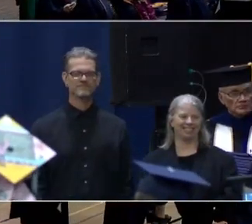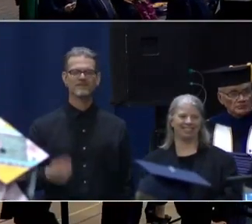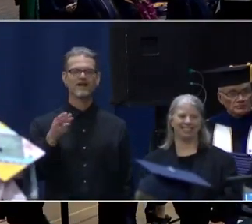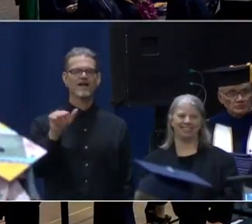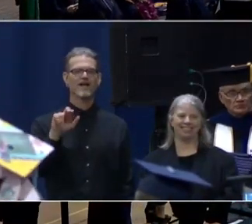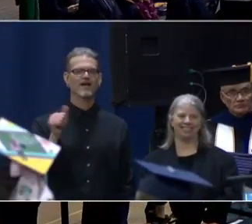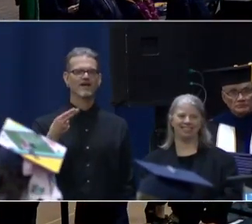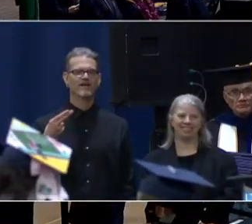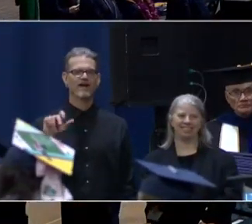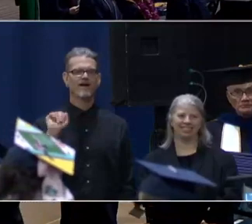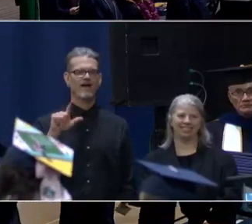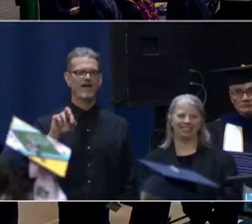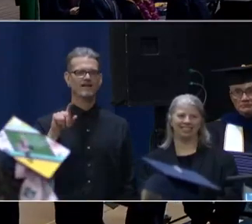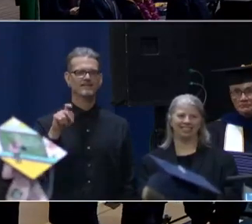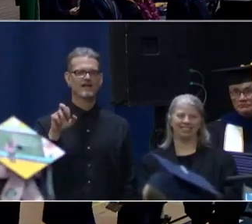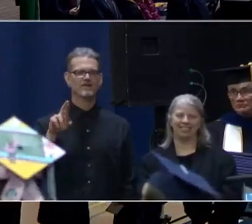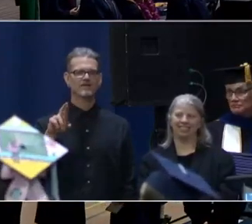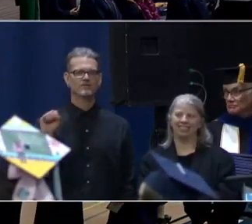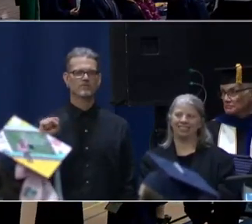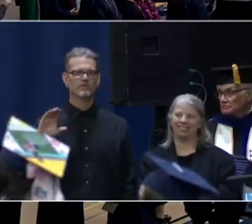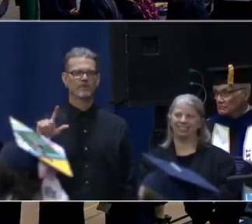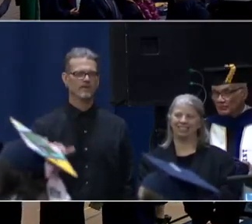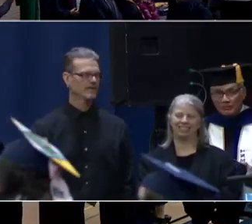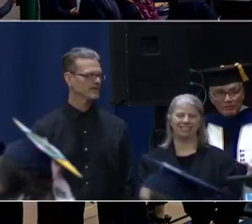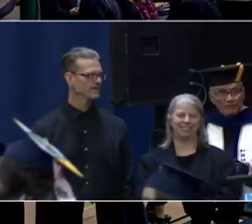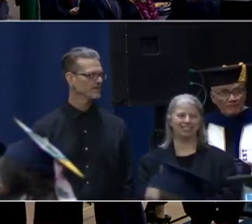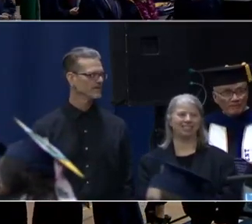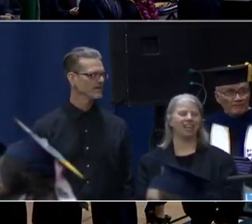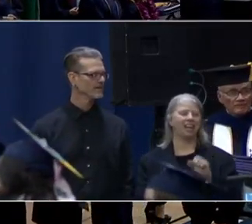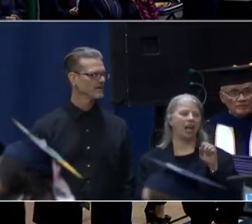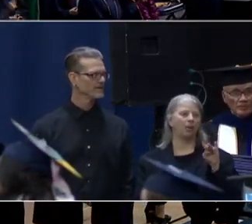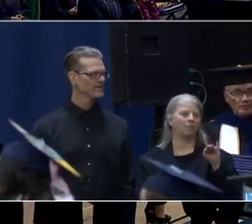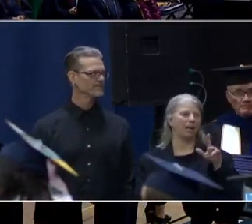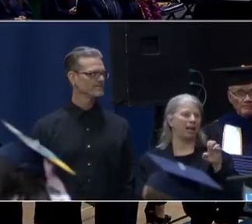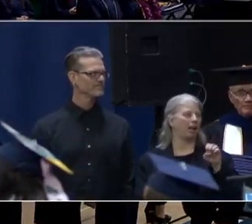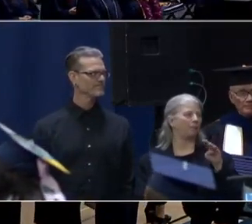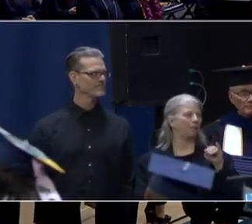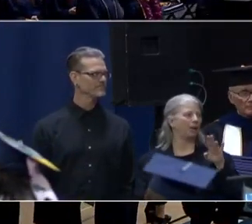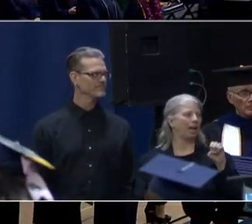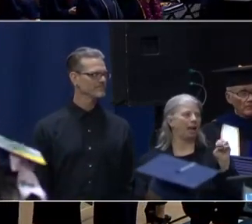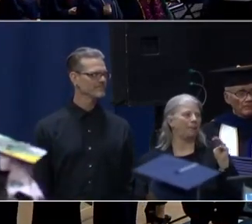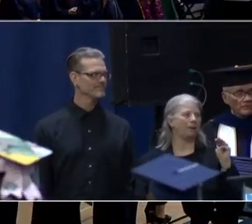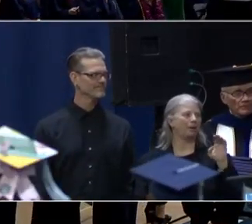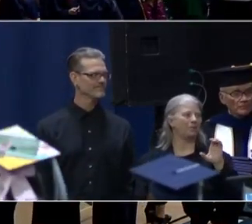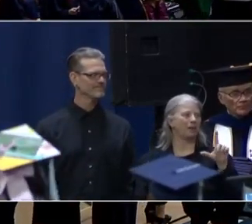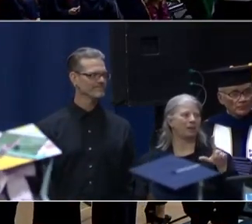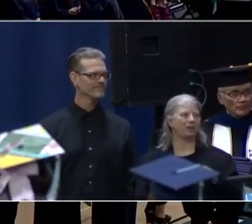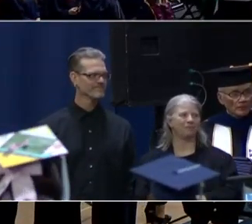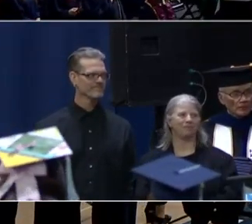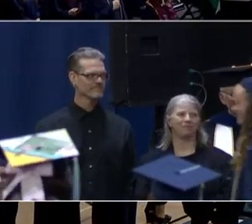Hannah Alexander, summa cum laude. Abigail Milky, magna cum laude.